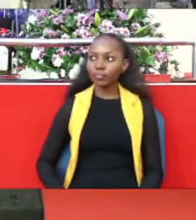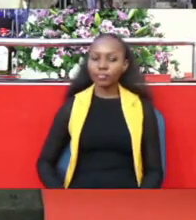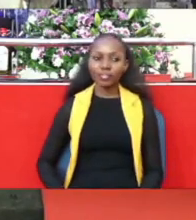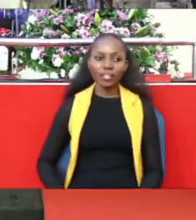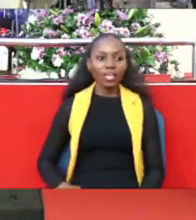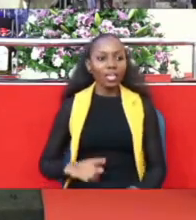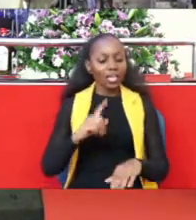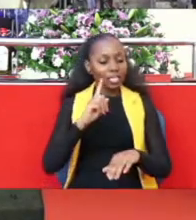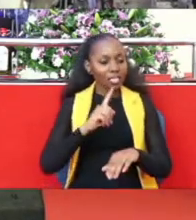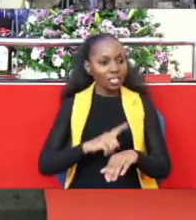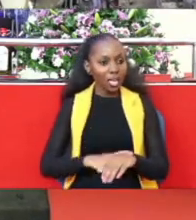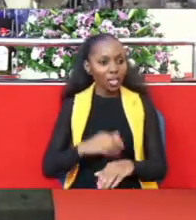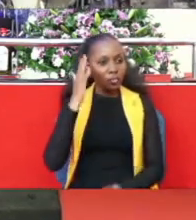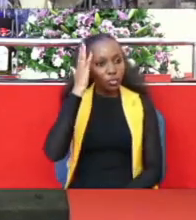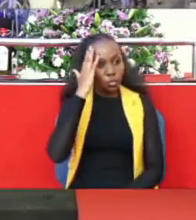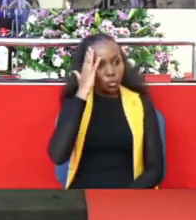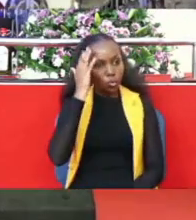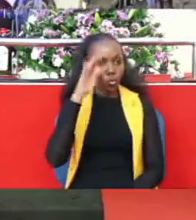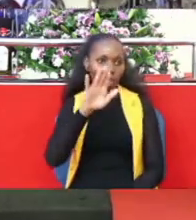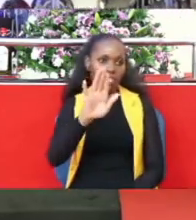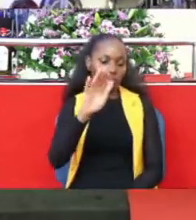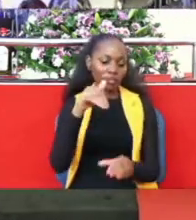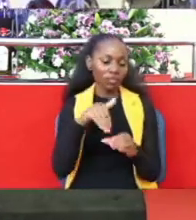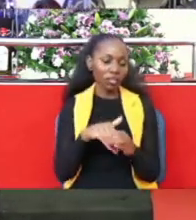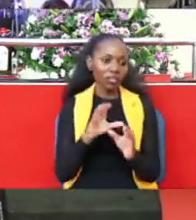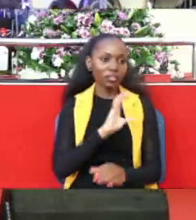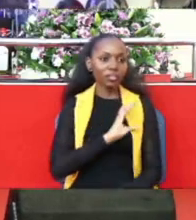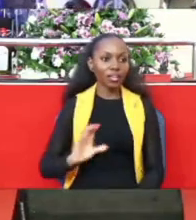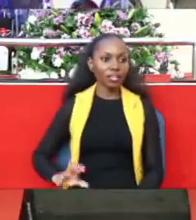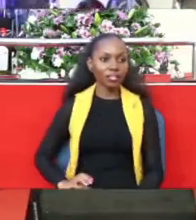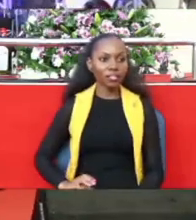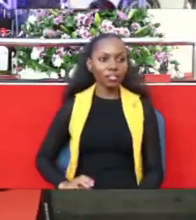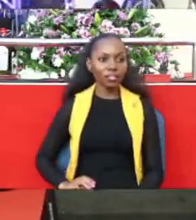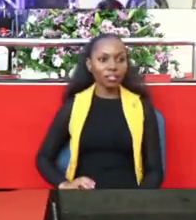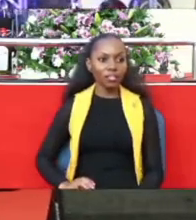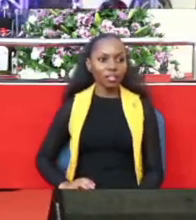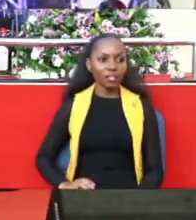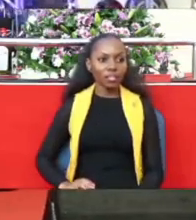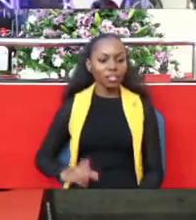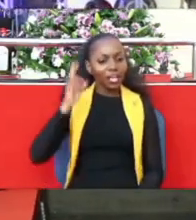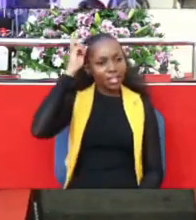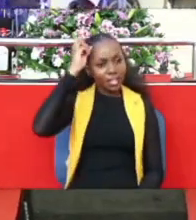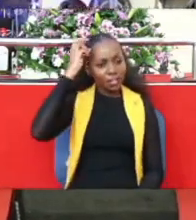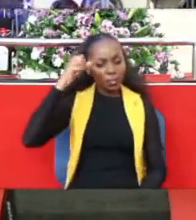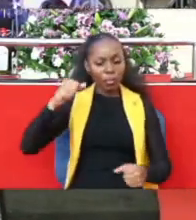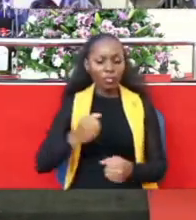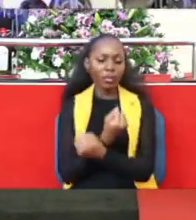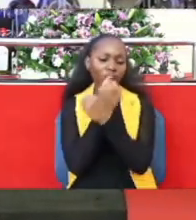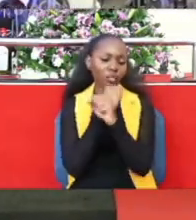are ni in Christ. Tukajue, sisi ni akina nani katika so yes. That the enemy will not come to remove her from our places of